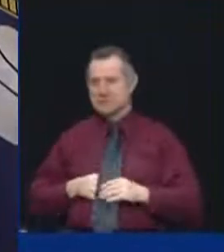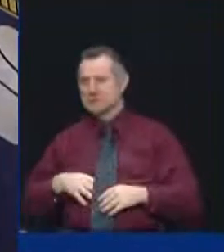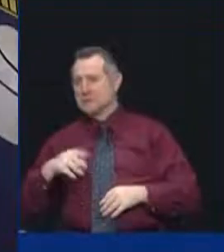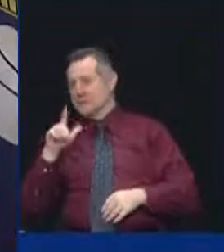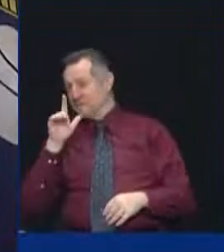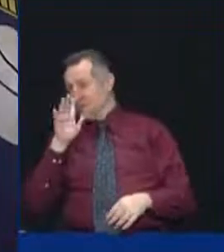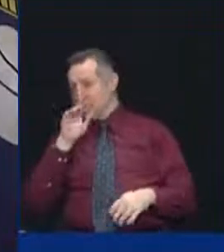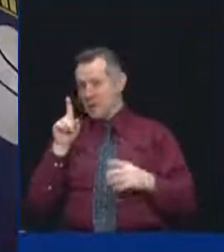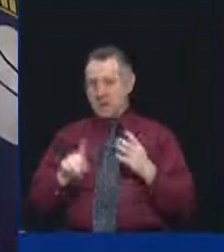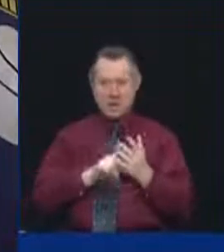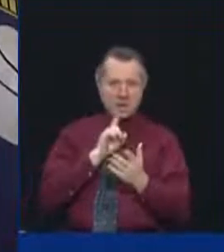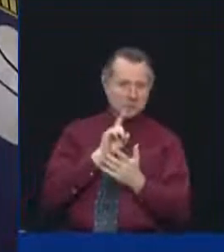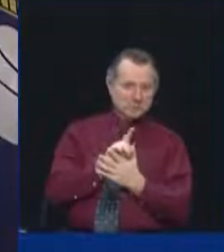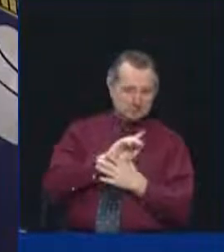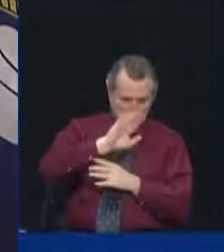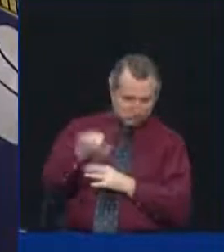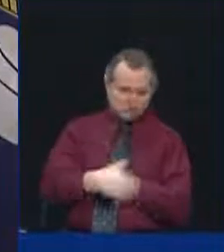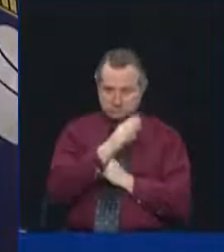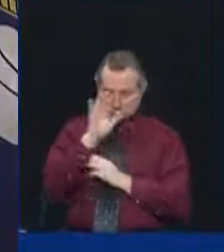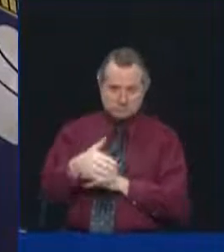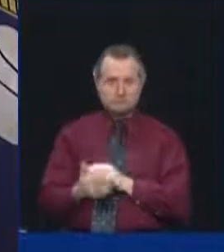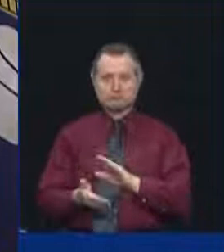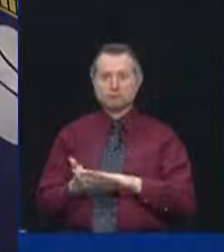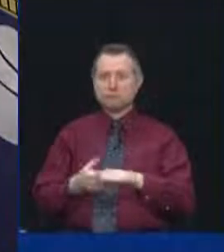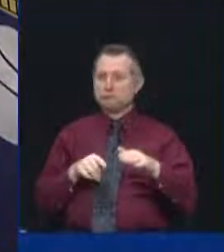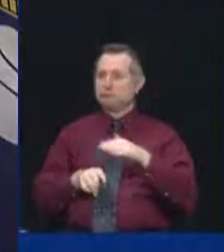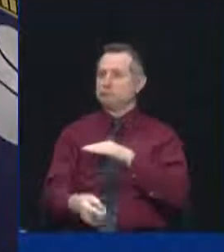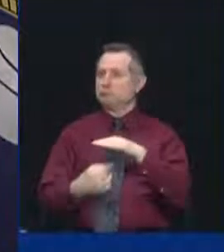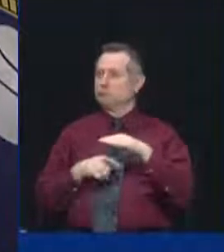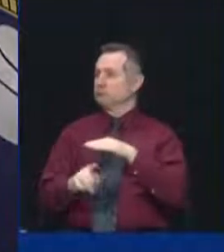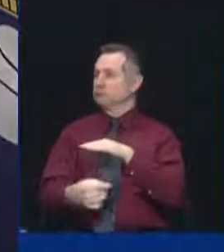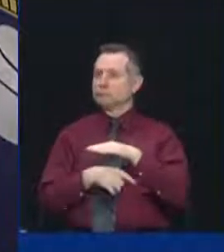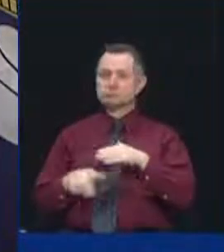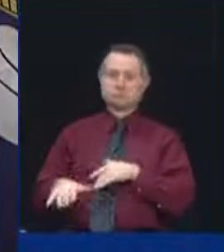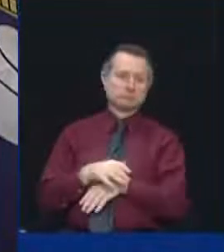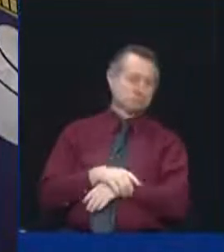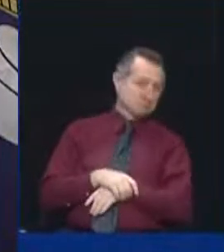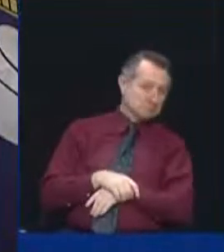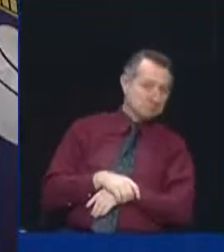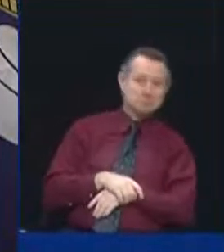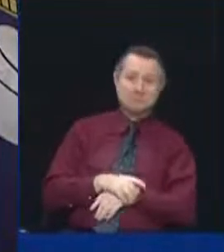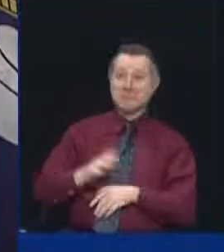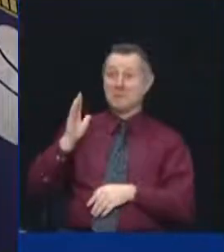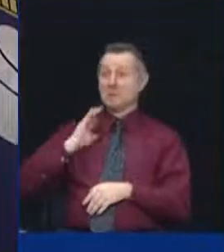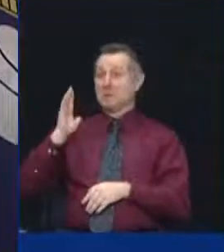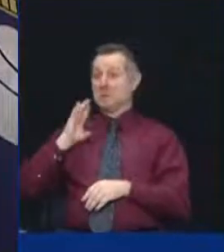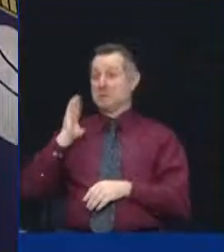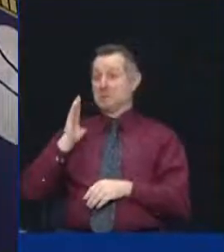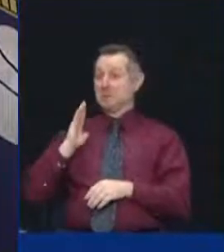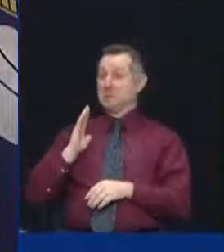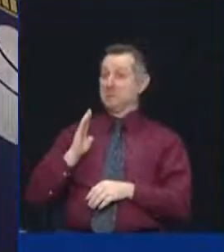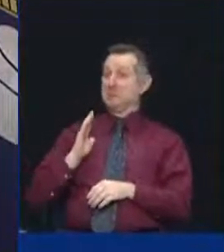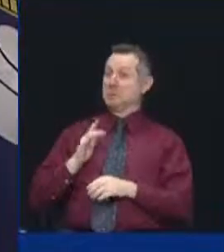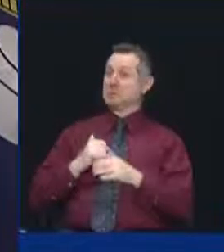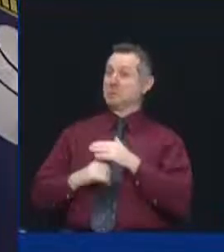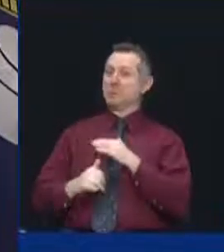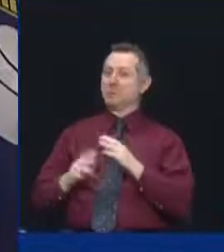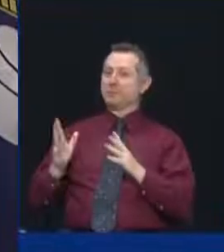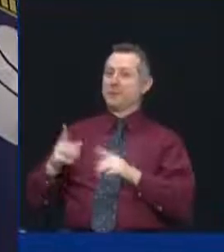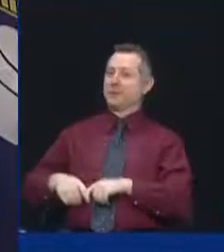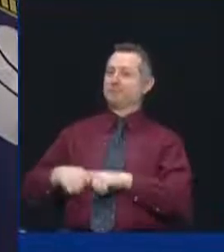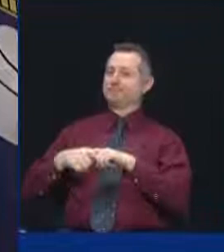hours, the time when the subway was stopped was an opportunity